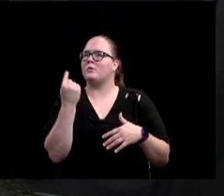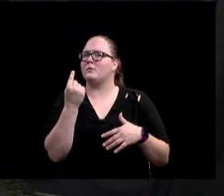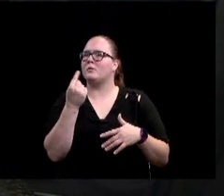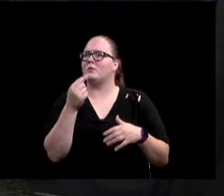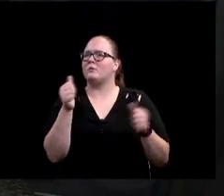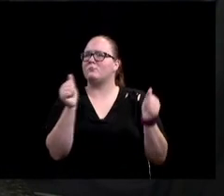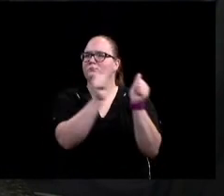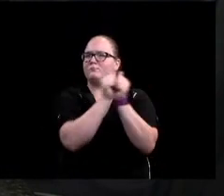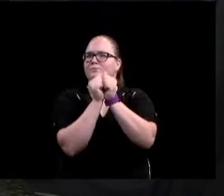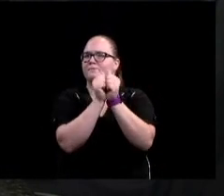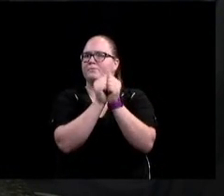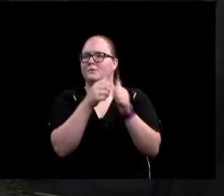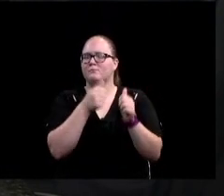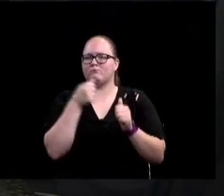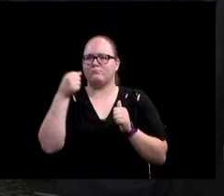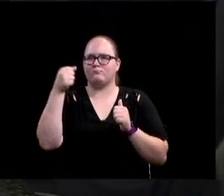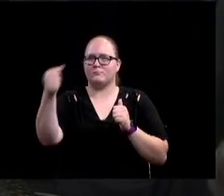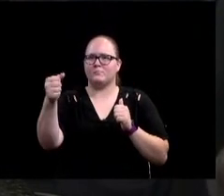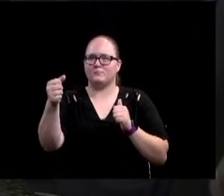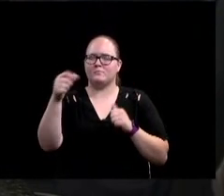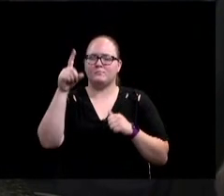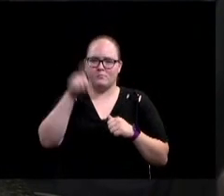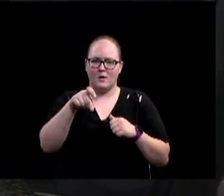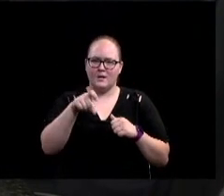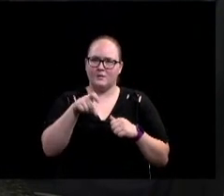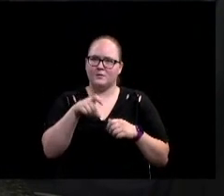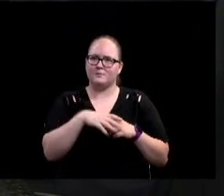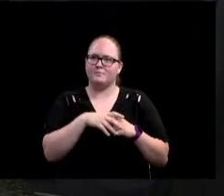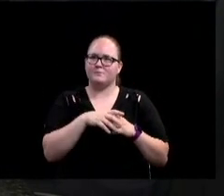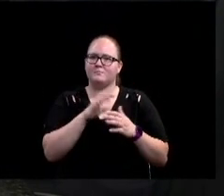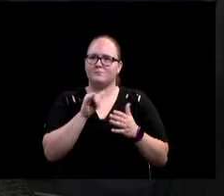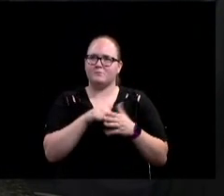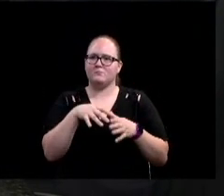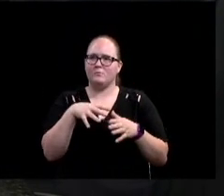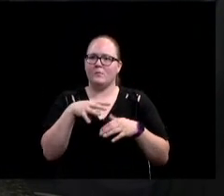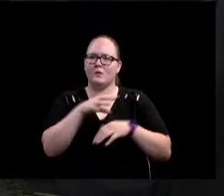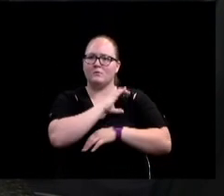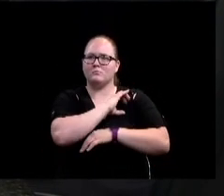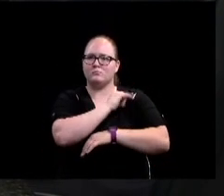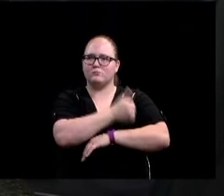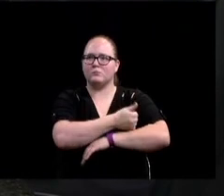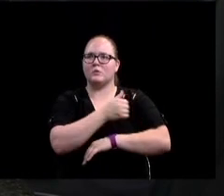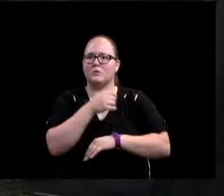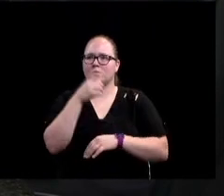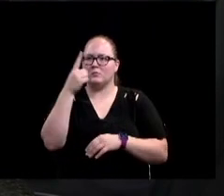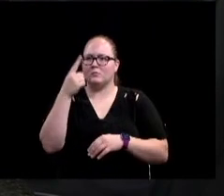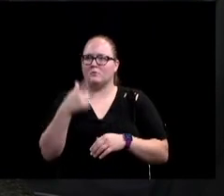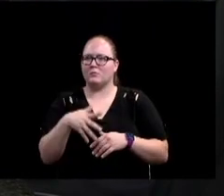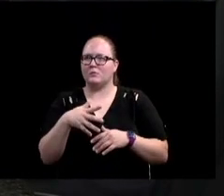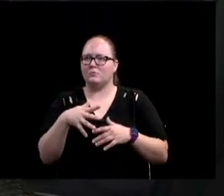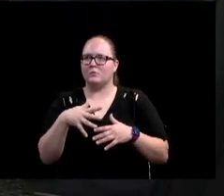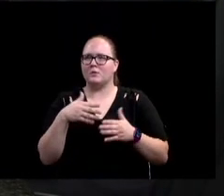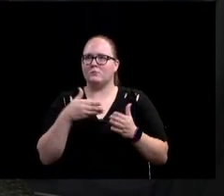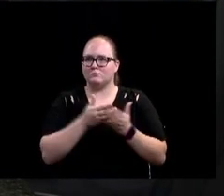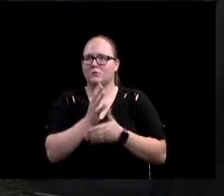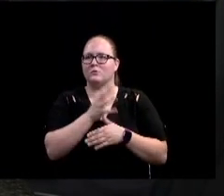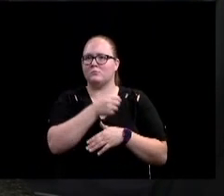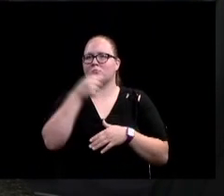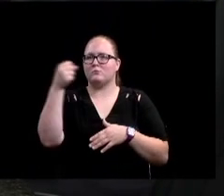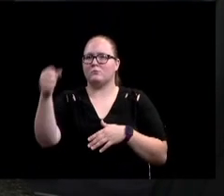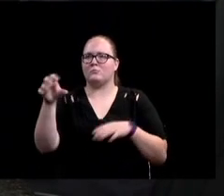can take a person against their will and take them for an emergency detention, for an